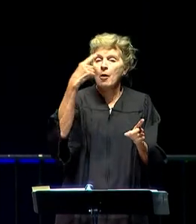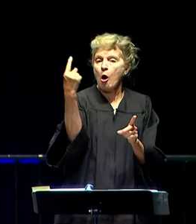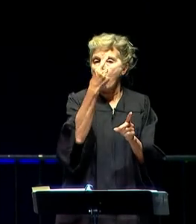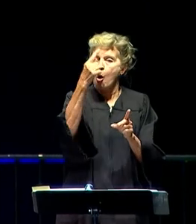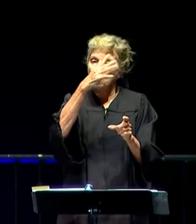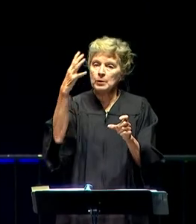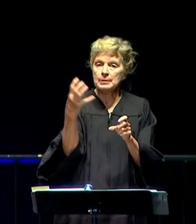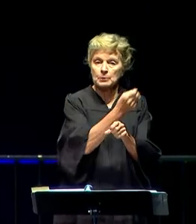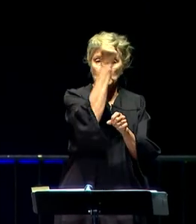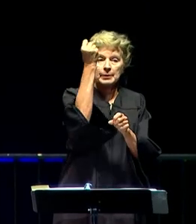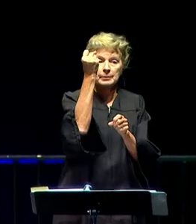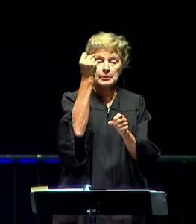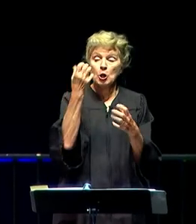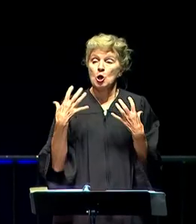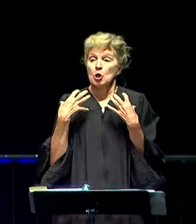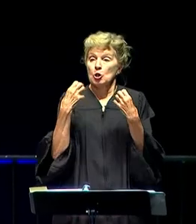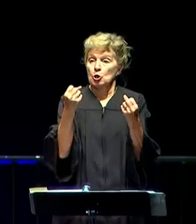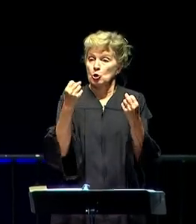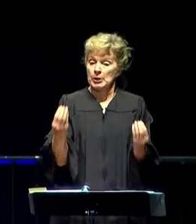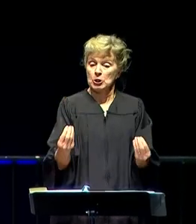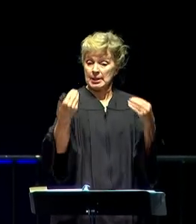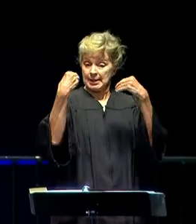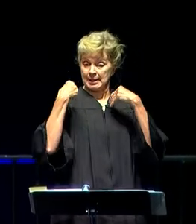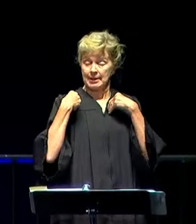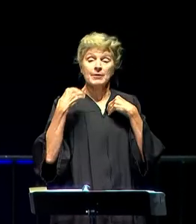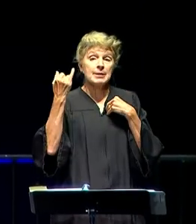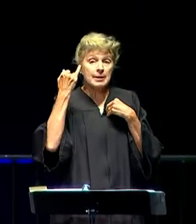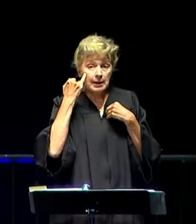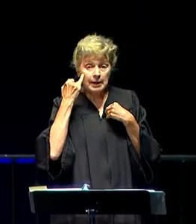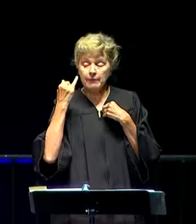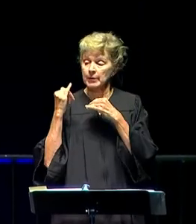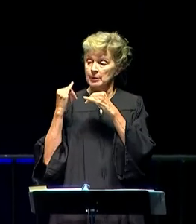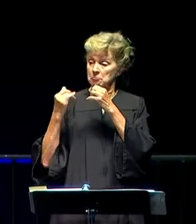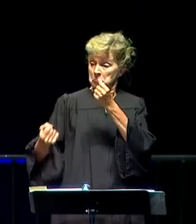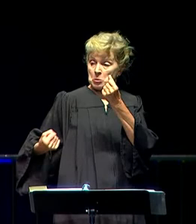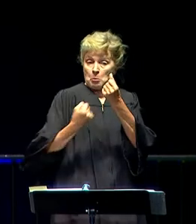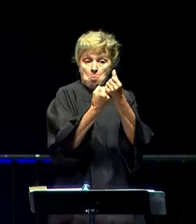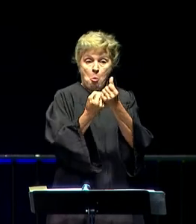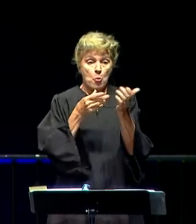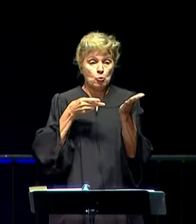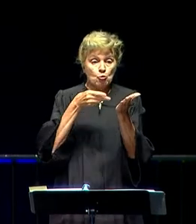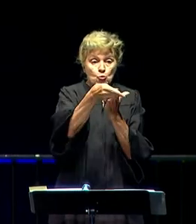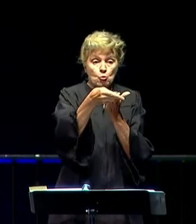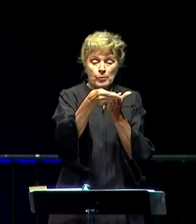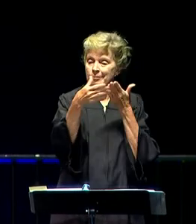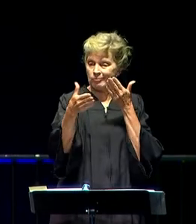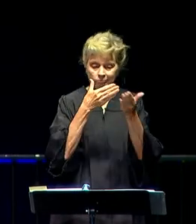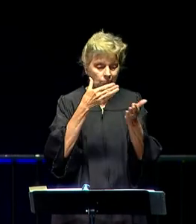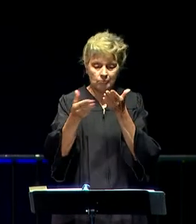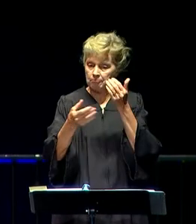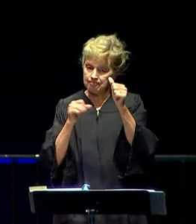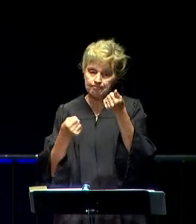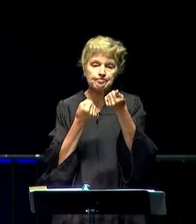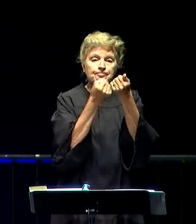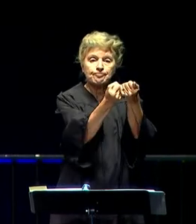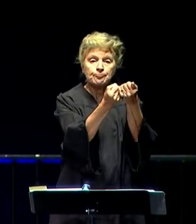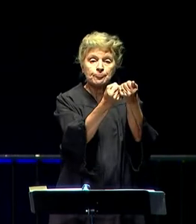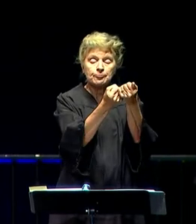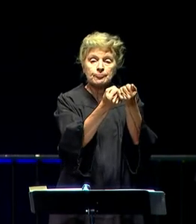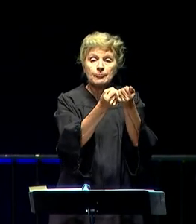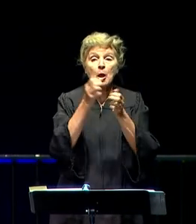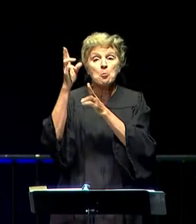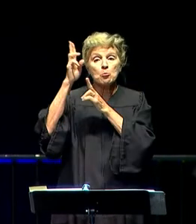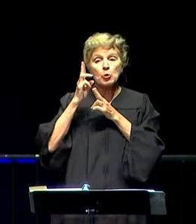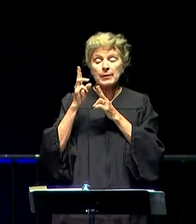will triumph, in the courage given us when we ally ourselves to truth in any form, in the